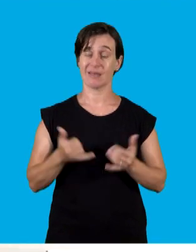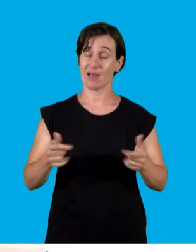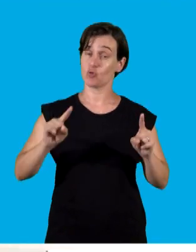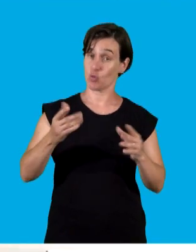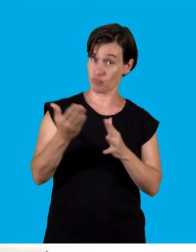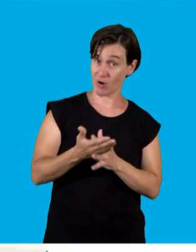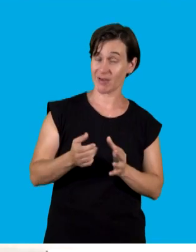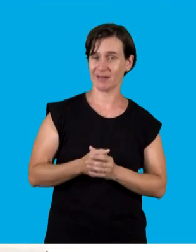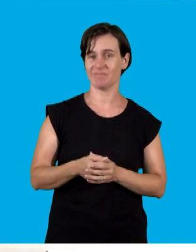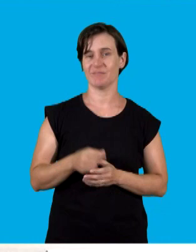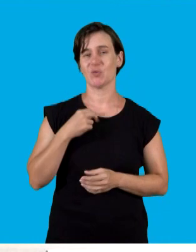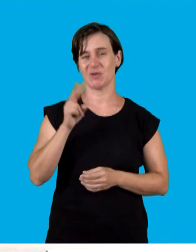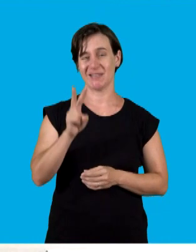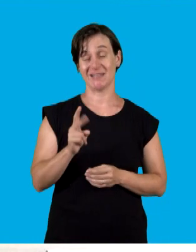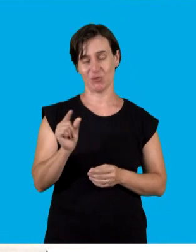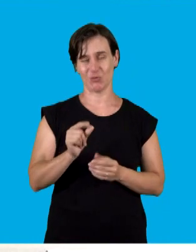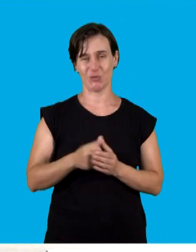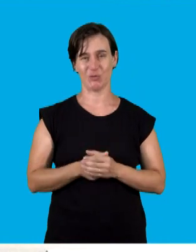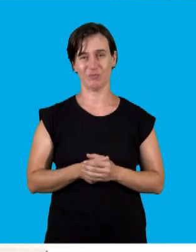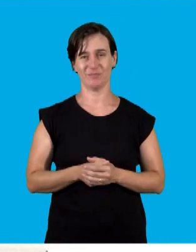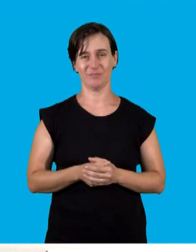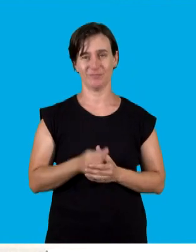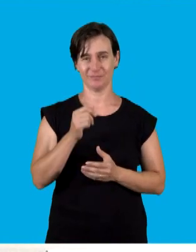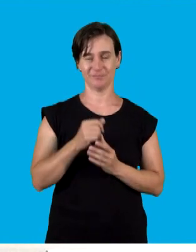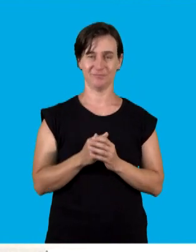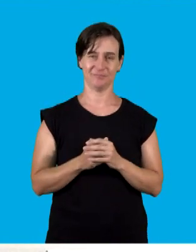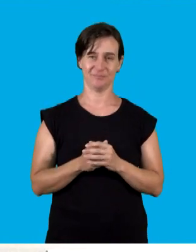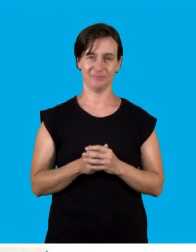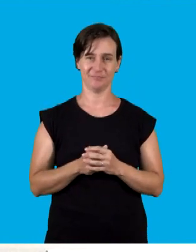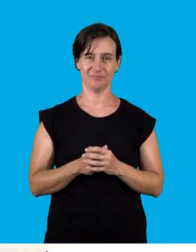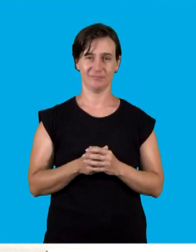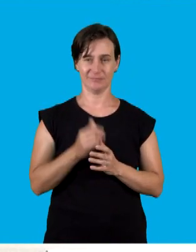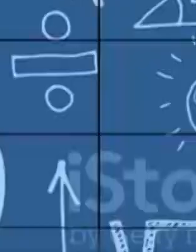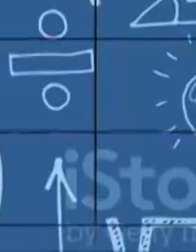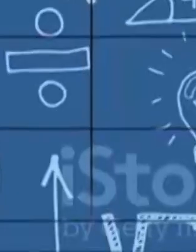Let's quickly go to an ad break and then we'll see you just now for the rest of our lesson.